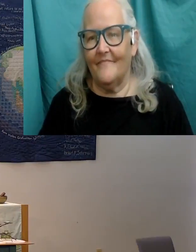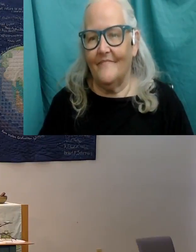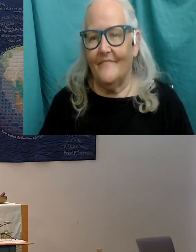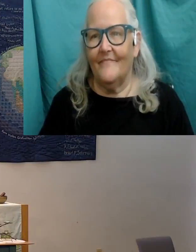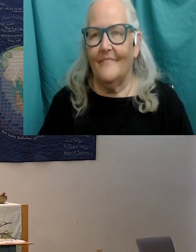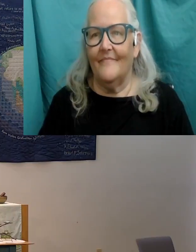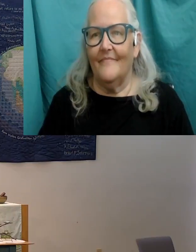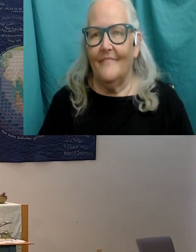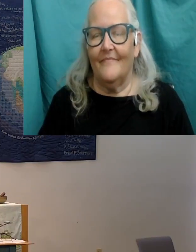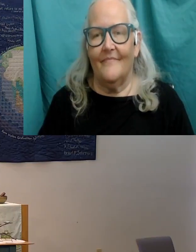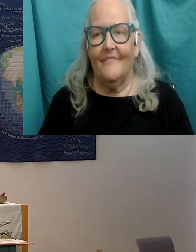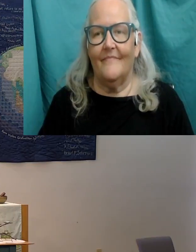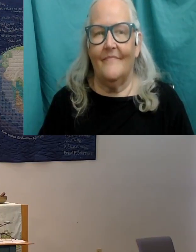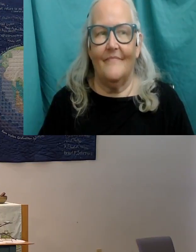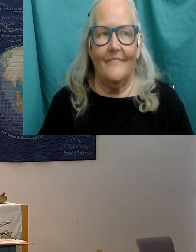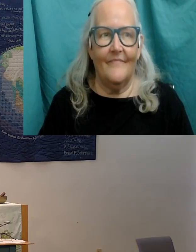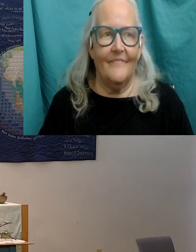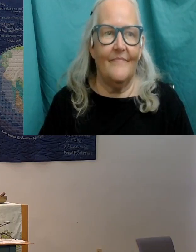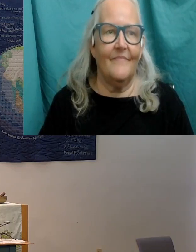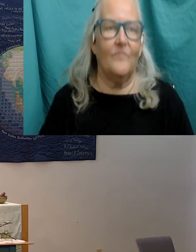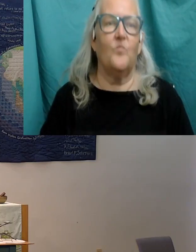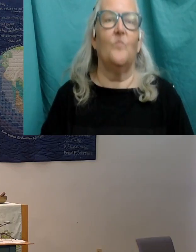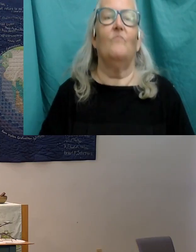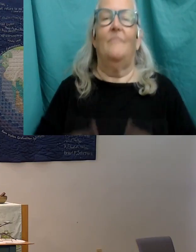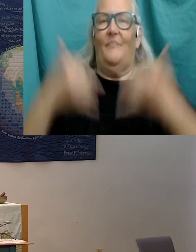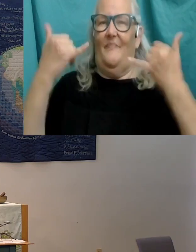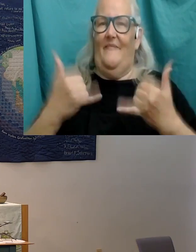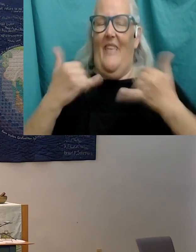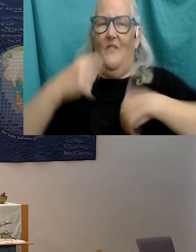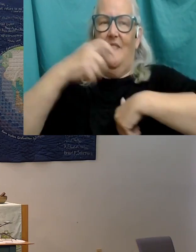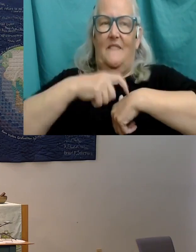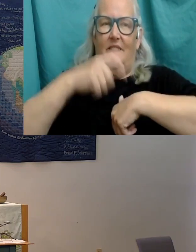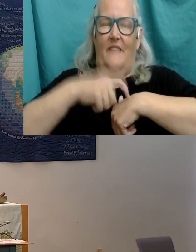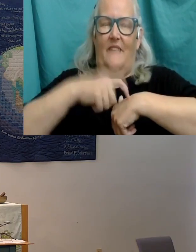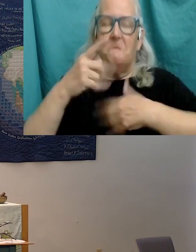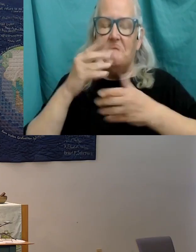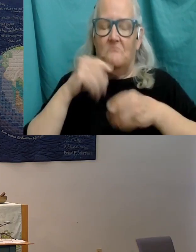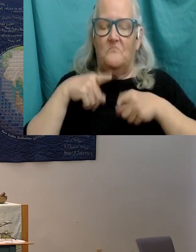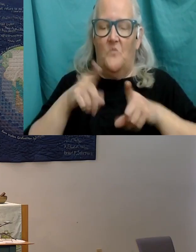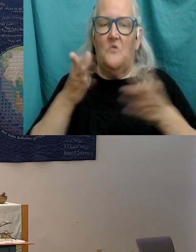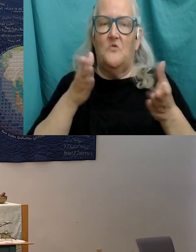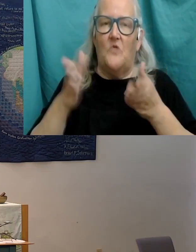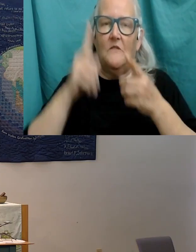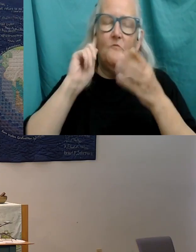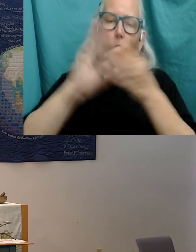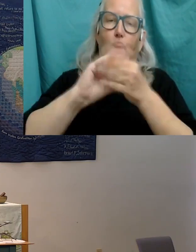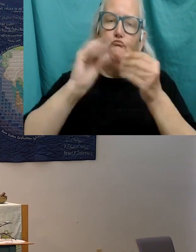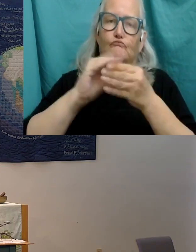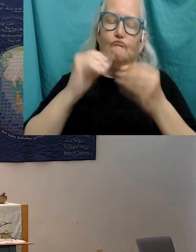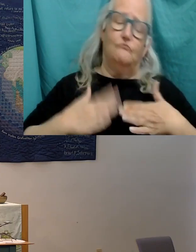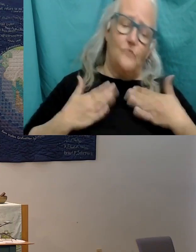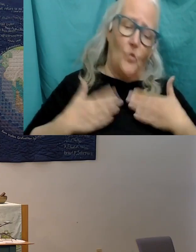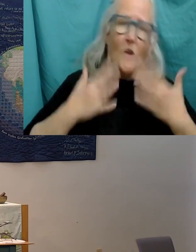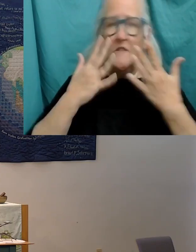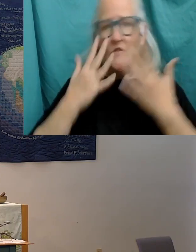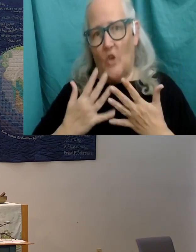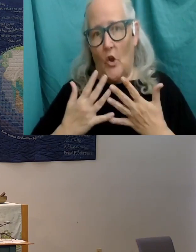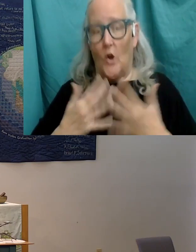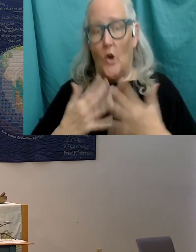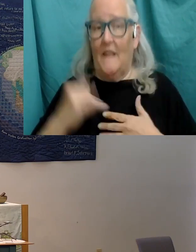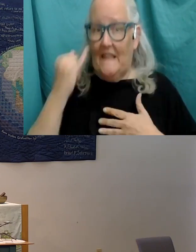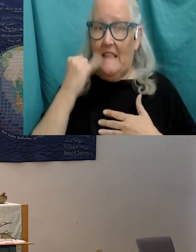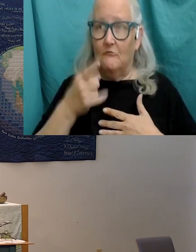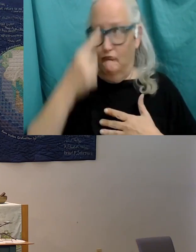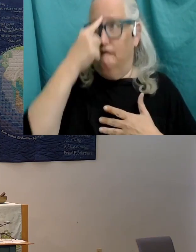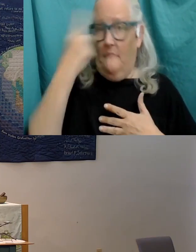Is the time in our service we set aside to share joys and sorrows. If you have a joy or a sorrow you'd like to share